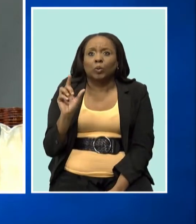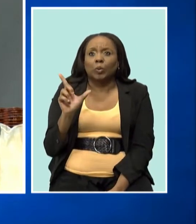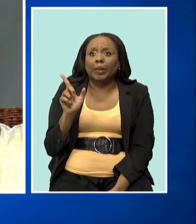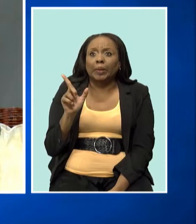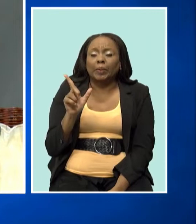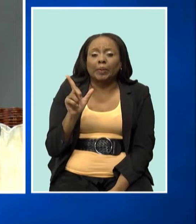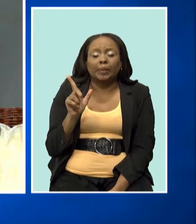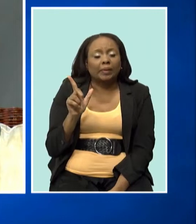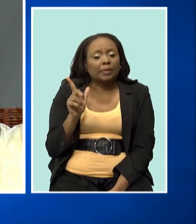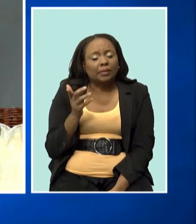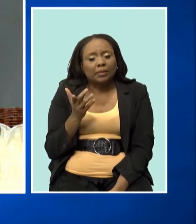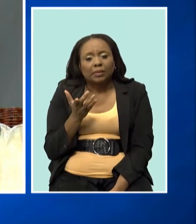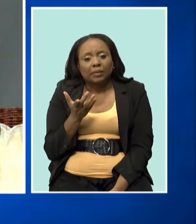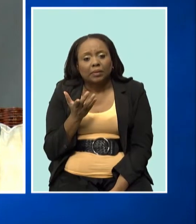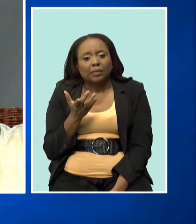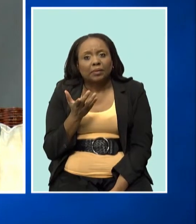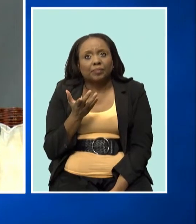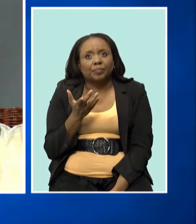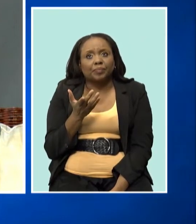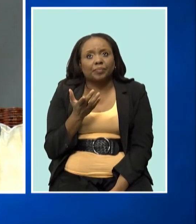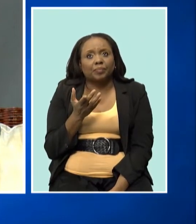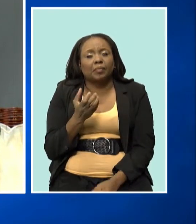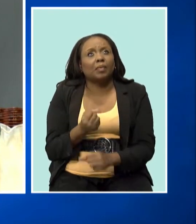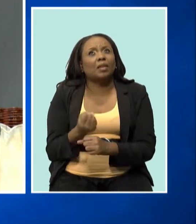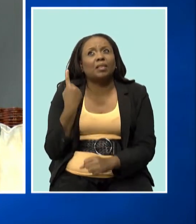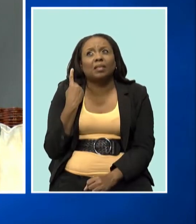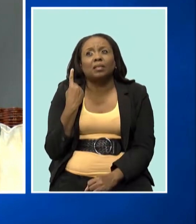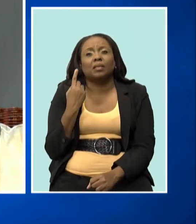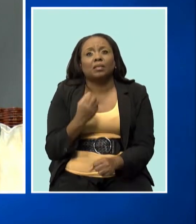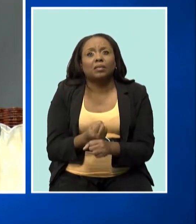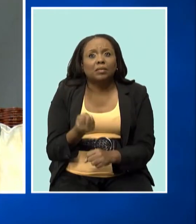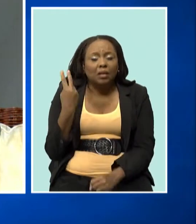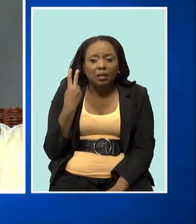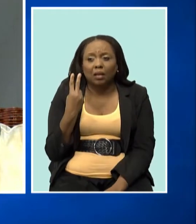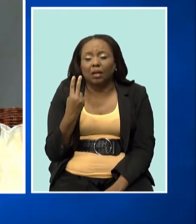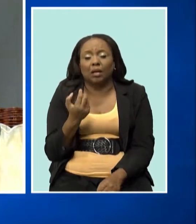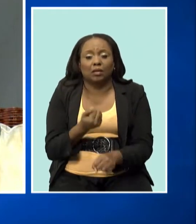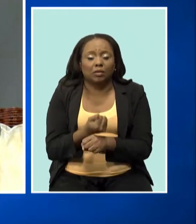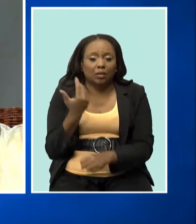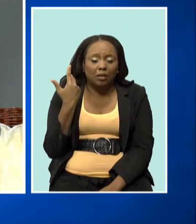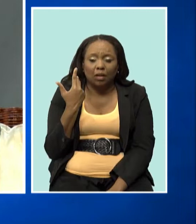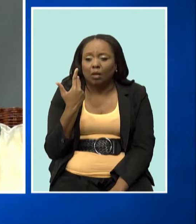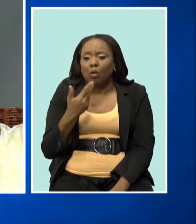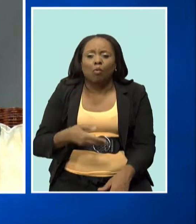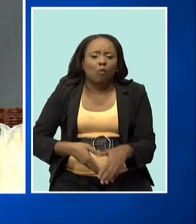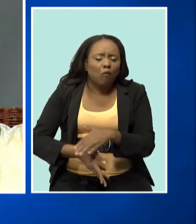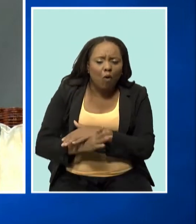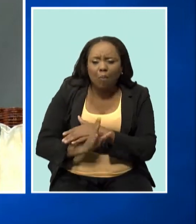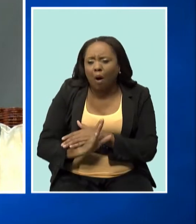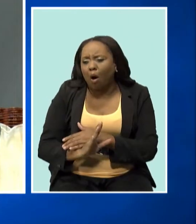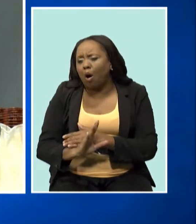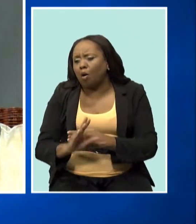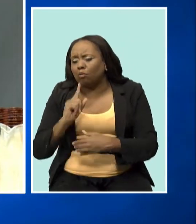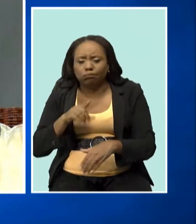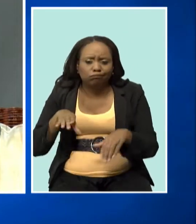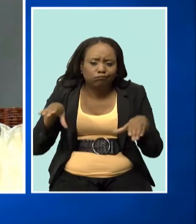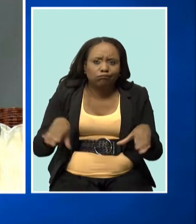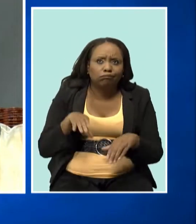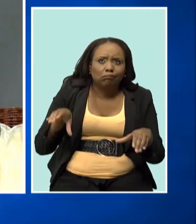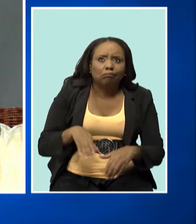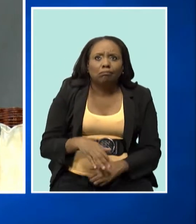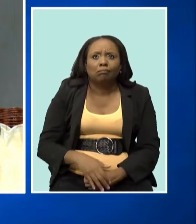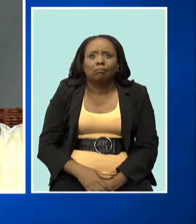aging from elder abuse. We want those same systems to be operational to protect persons with disabilities in those communities. So